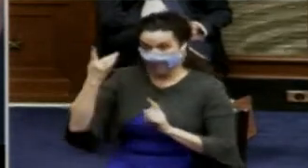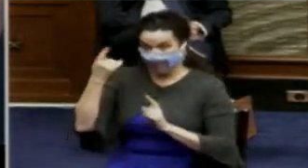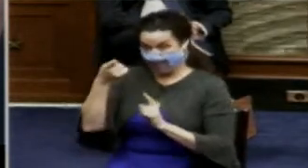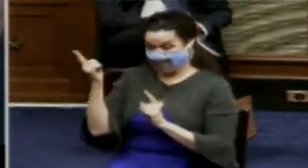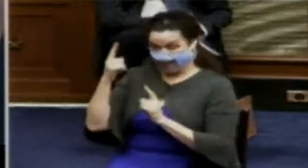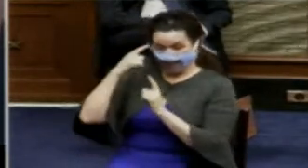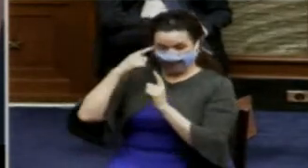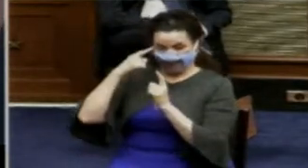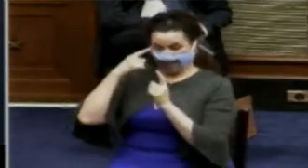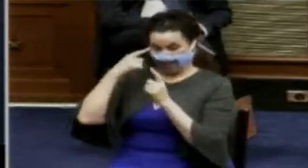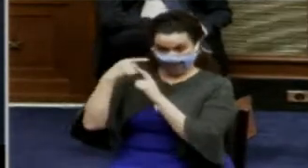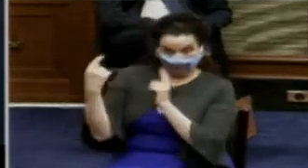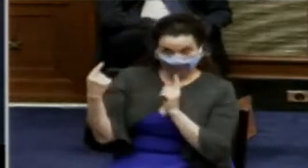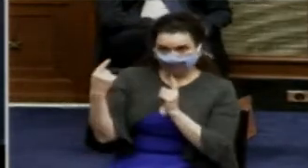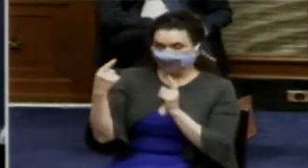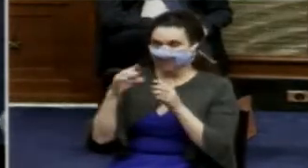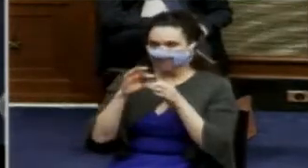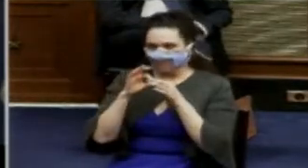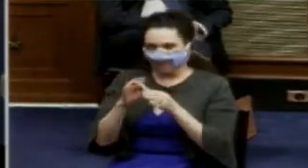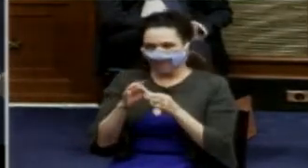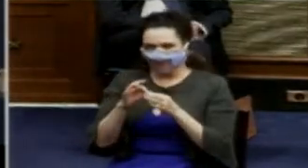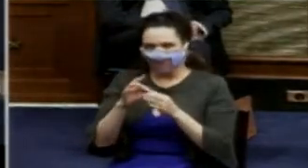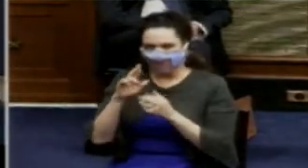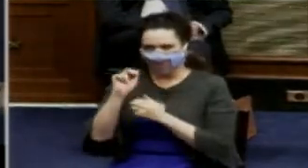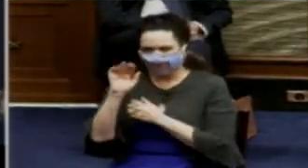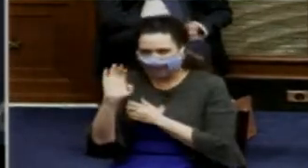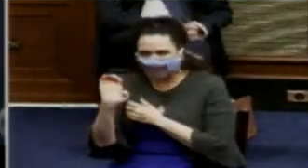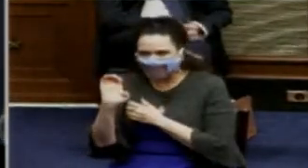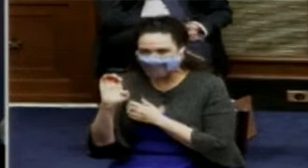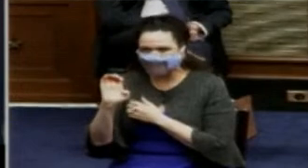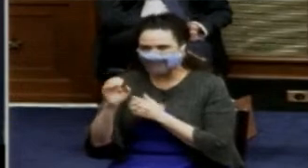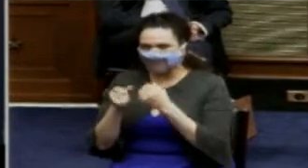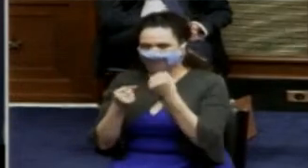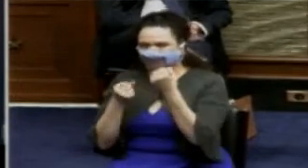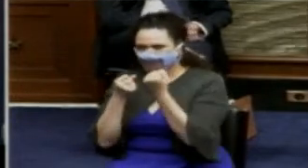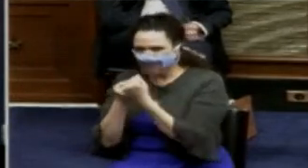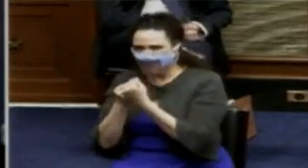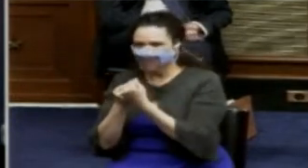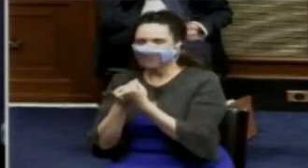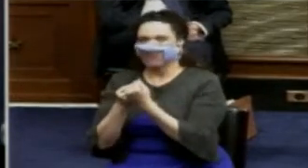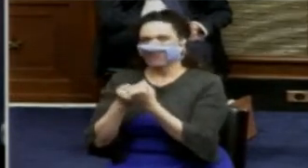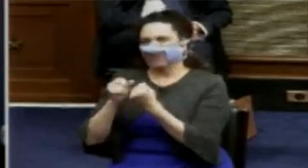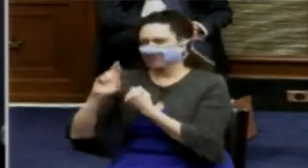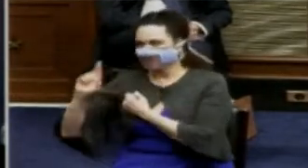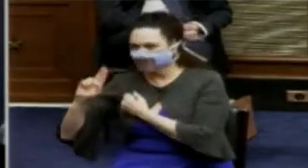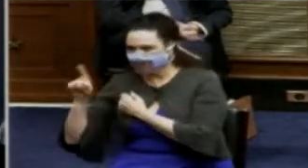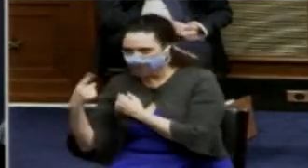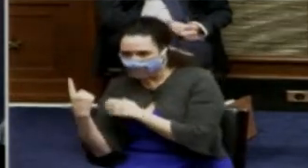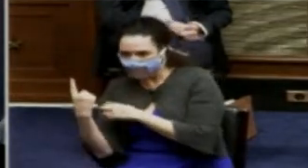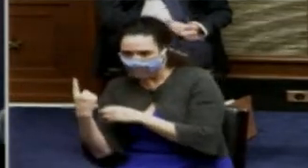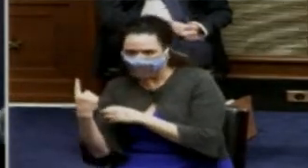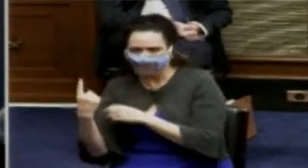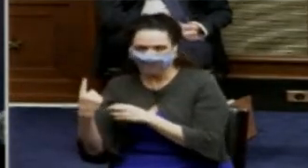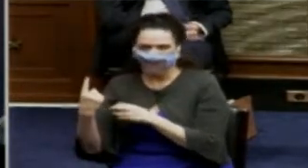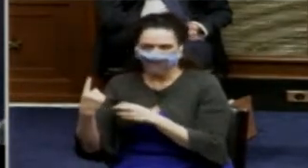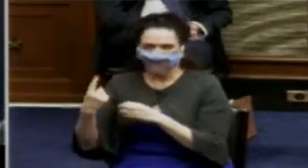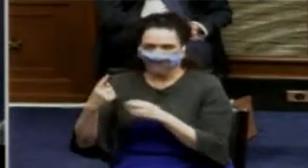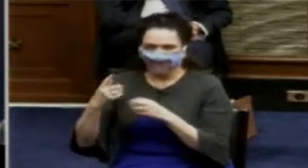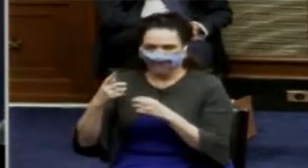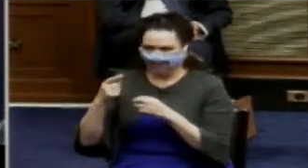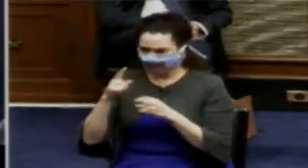affiliation. She asked a series of questions of the mayor of the District of Columbia that I think are profoundly